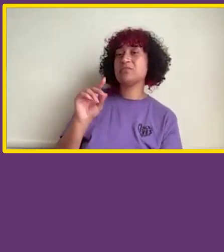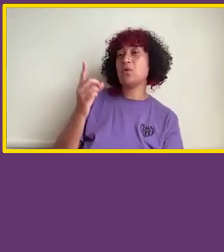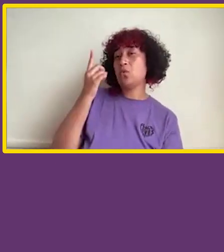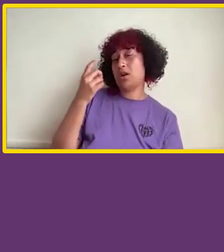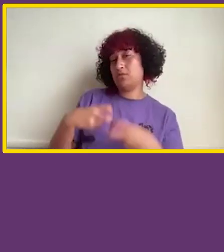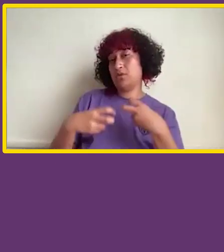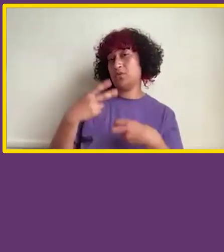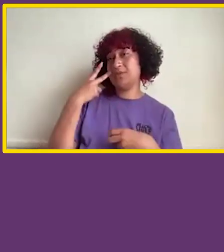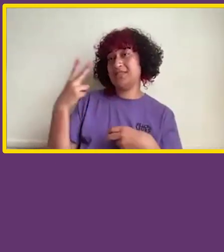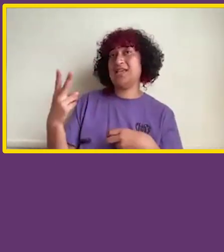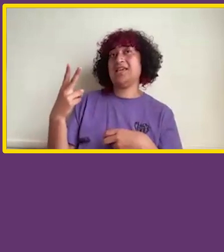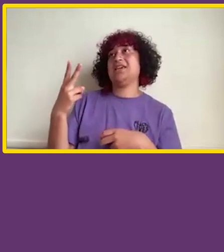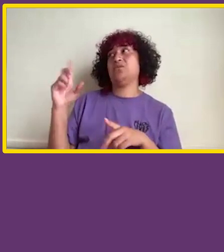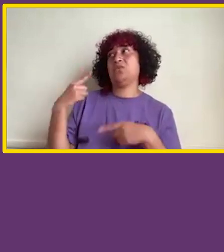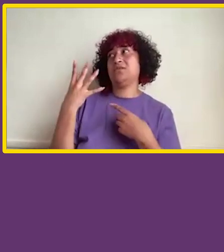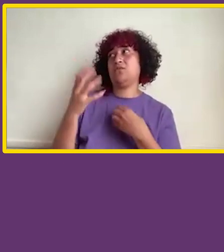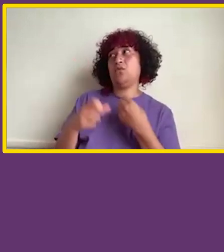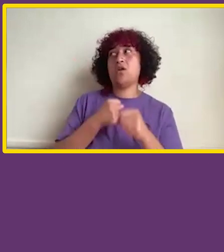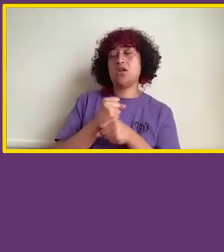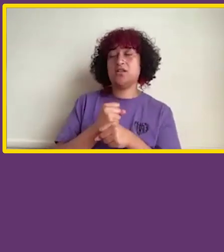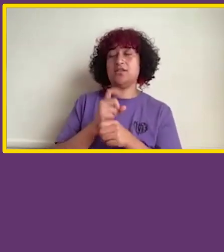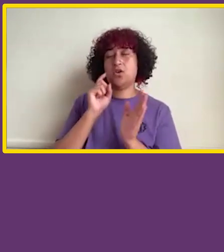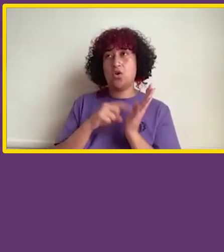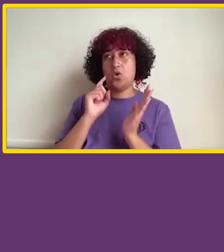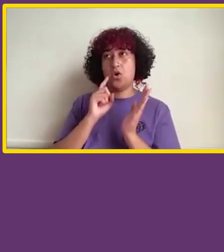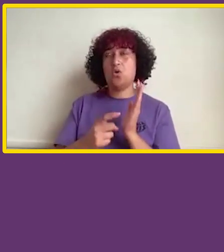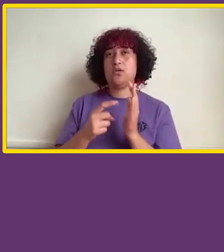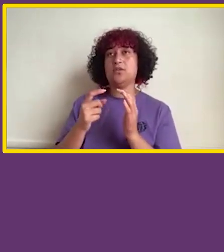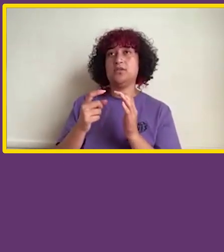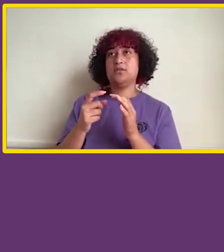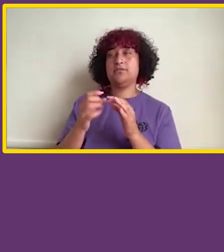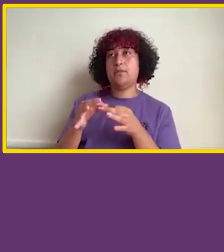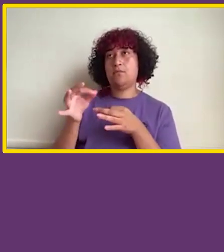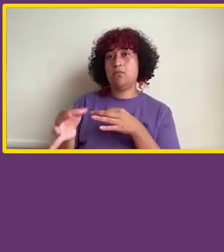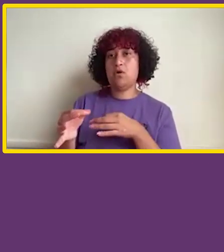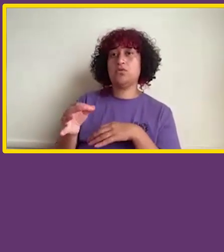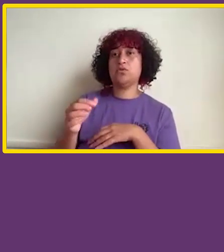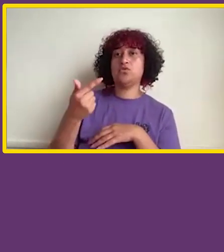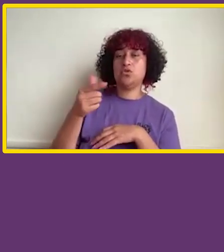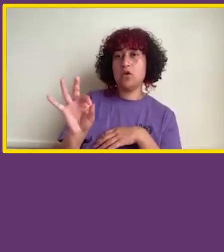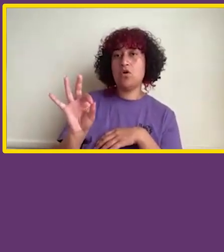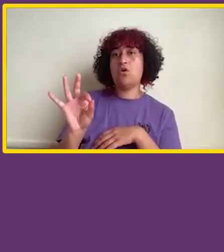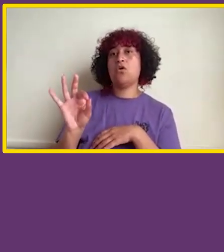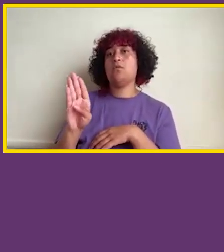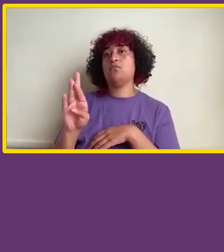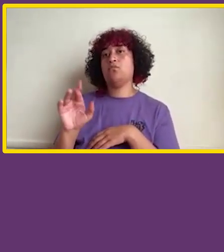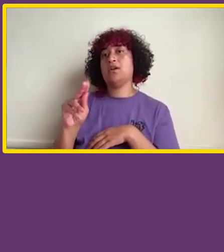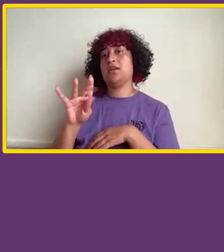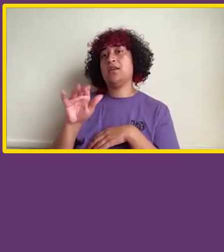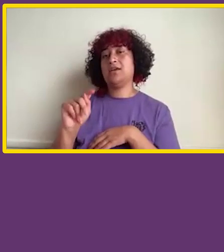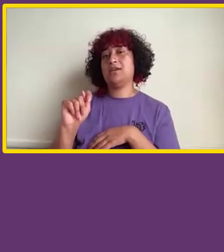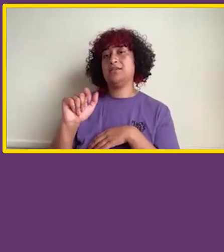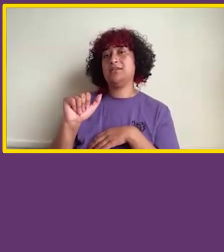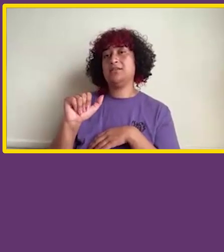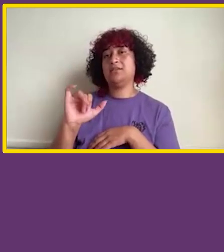seen within the past 4 years, post the murders of George Floyd, Ahmaud Arbery, Breonna Taylor, and many